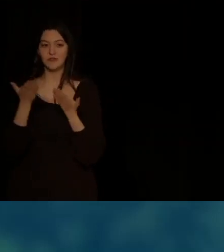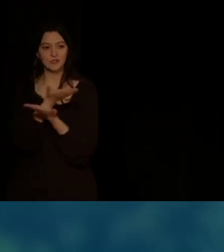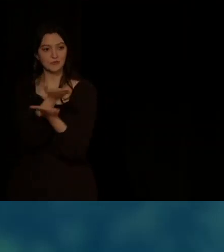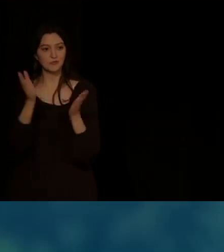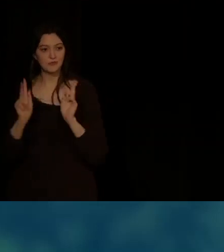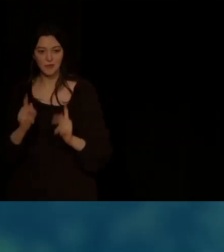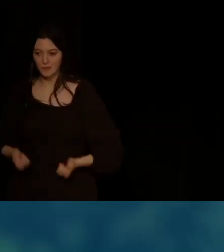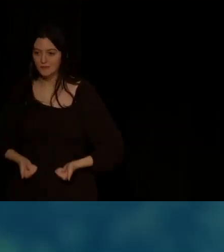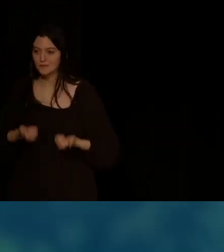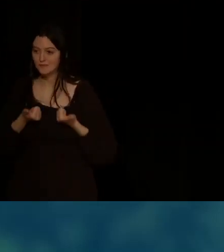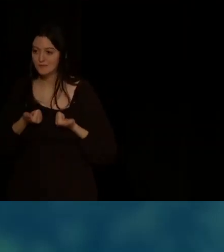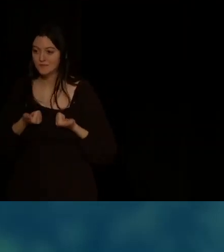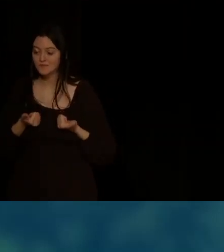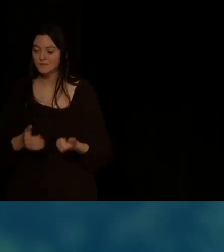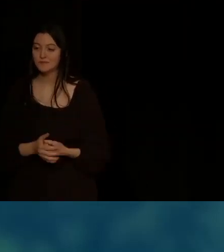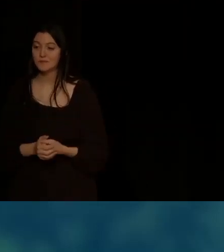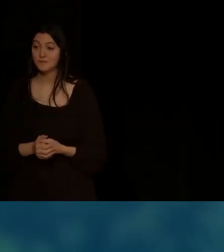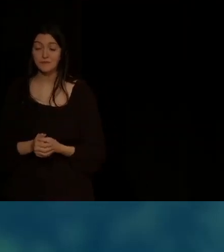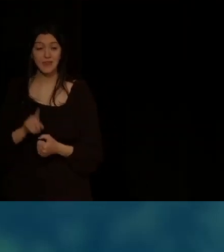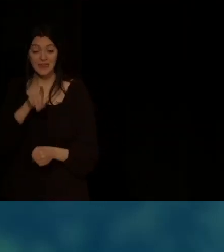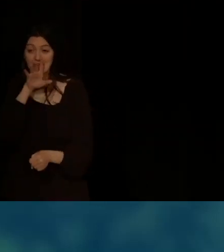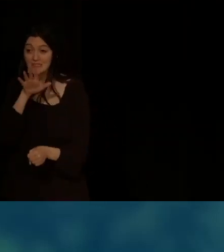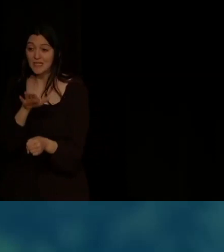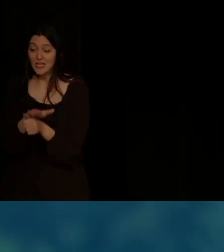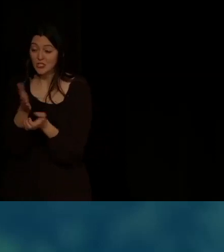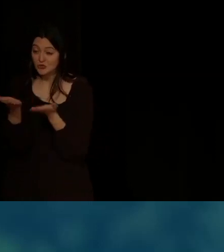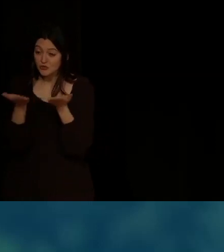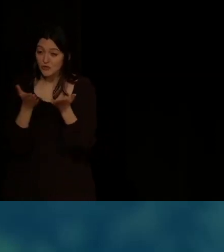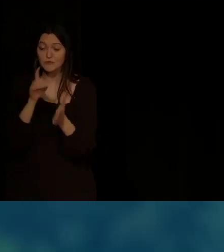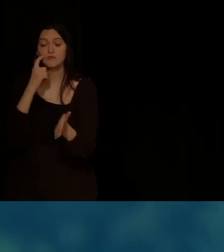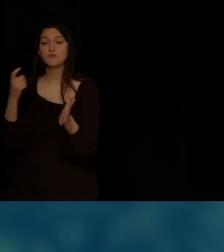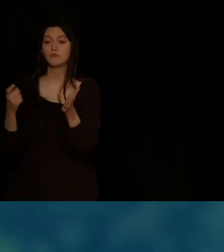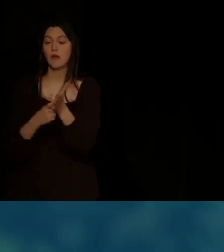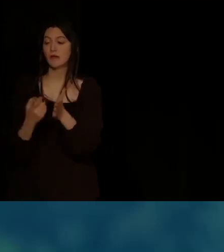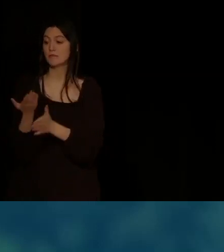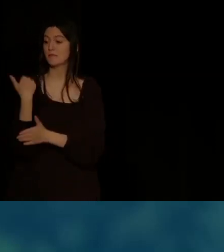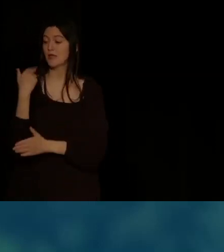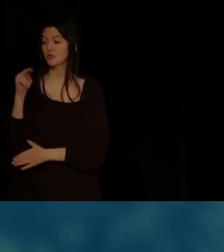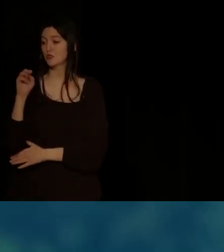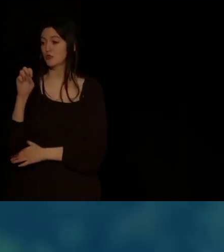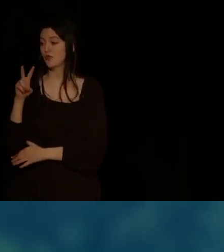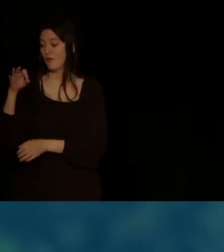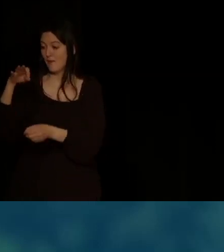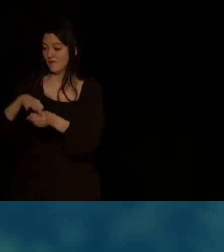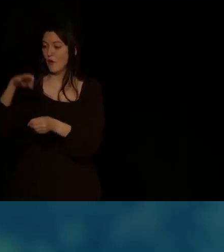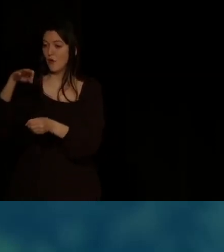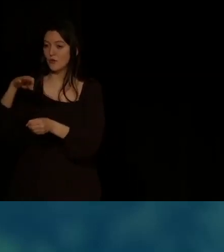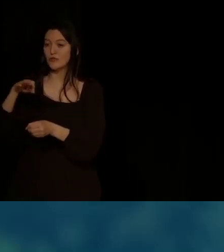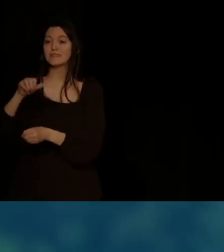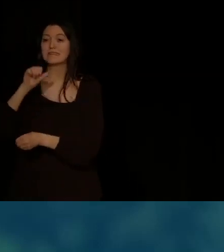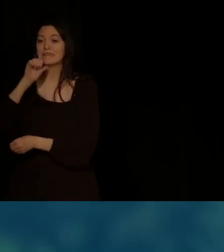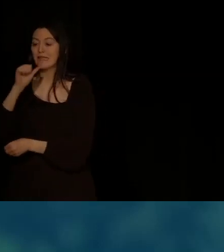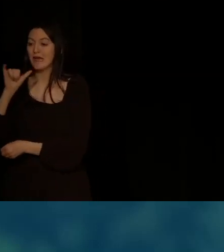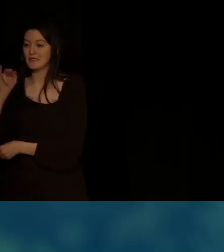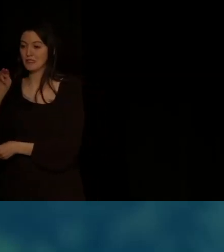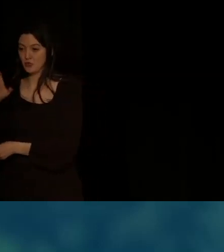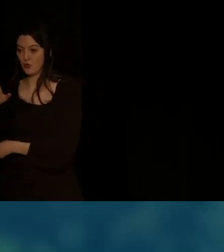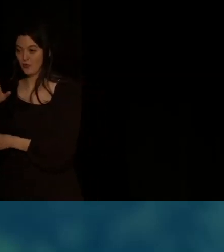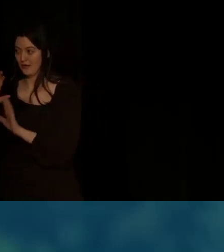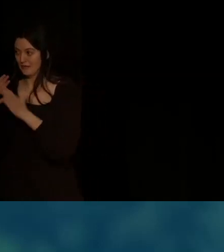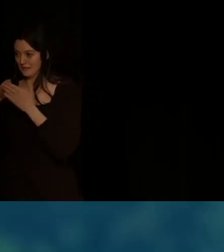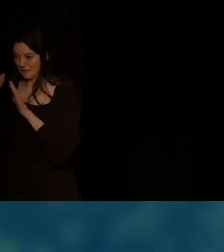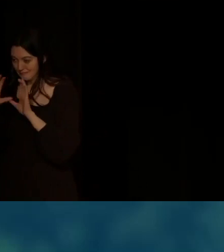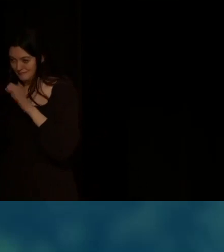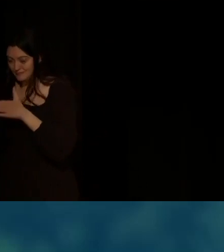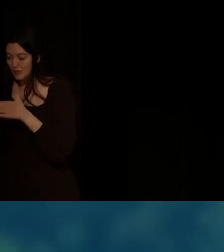residents. That dedication and service was recognized this past November by voters in unincorporated St. Louis County who